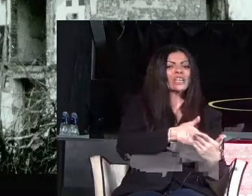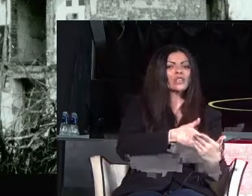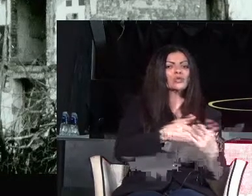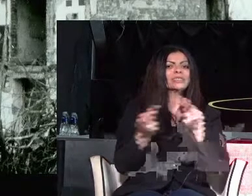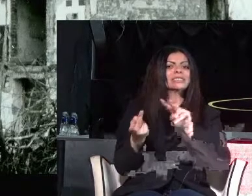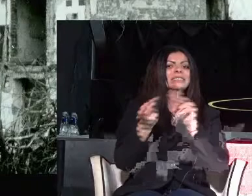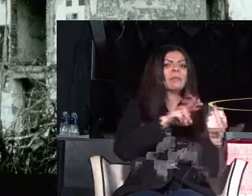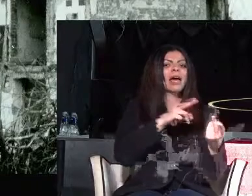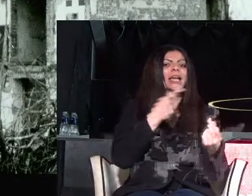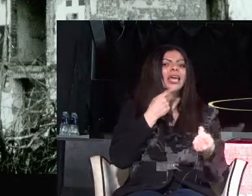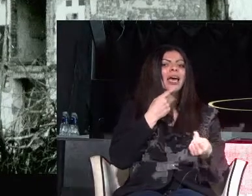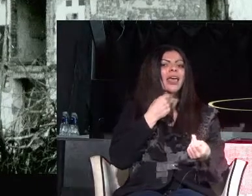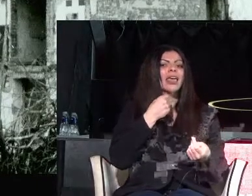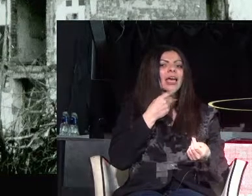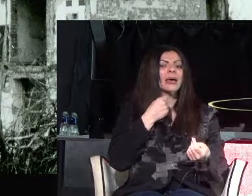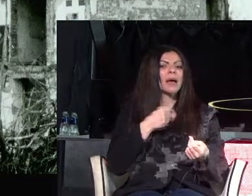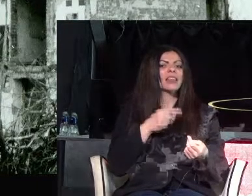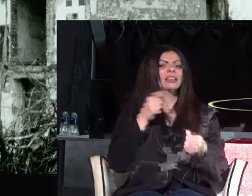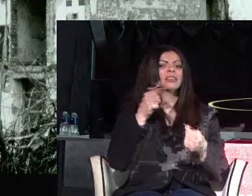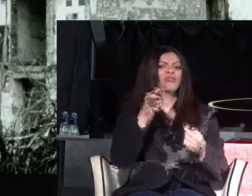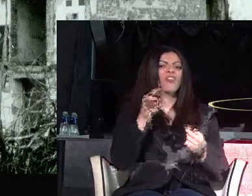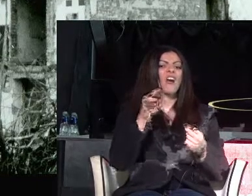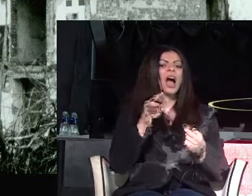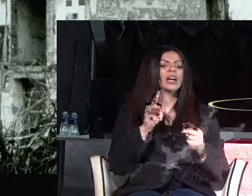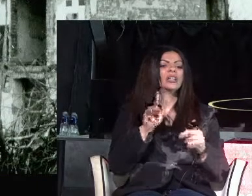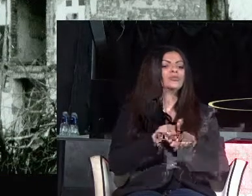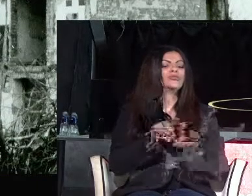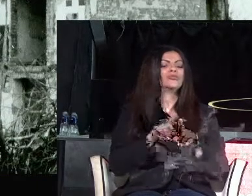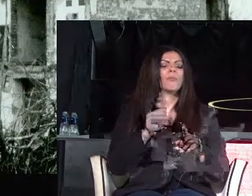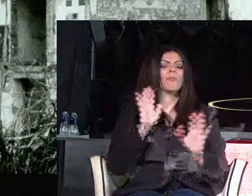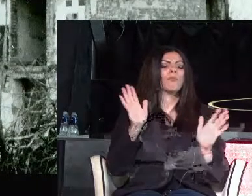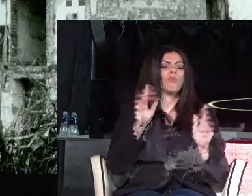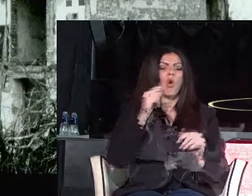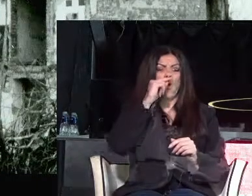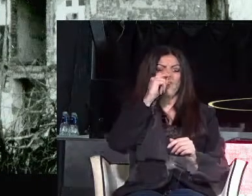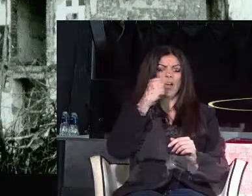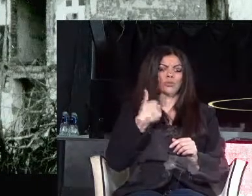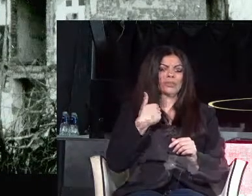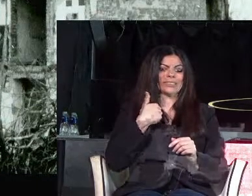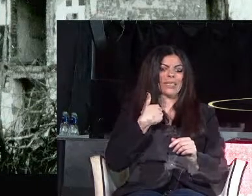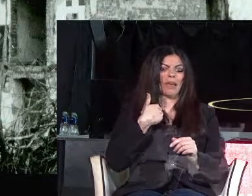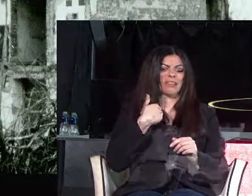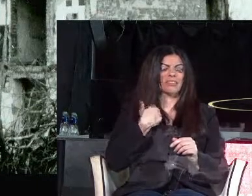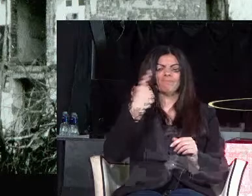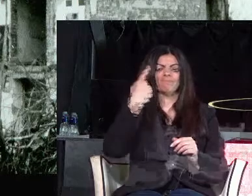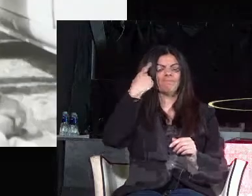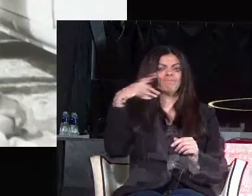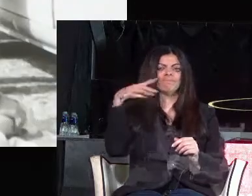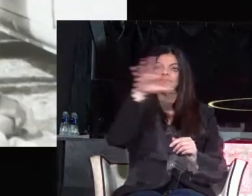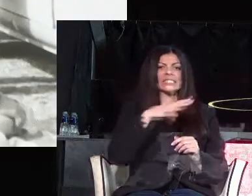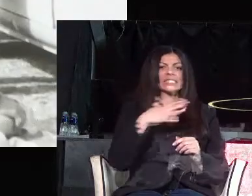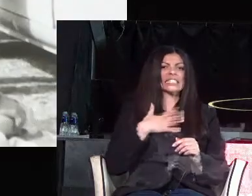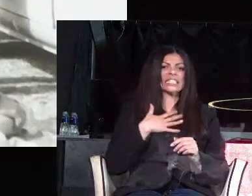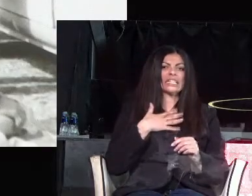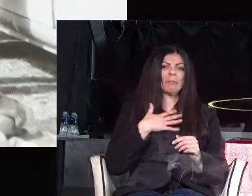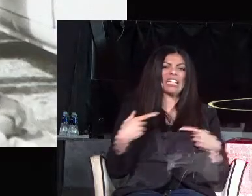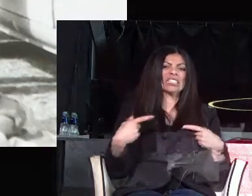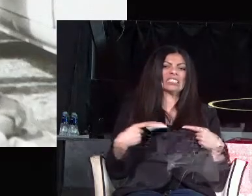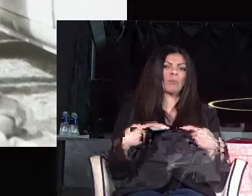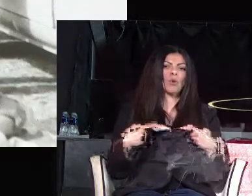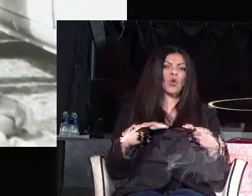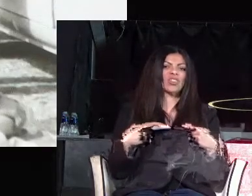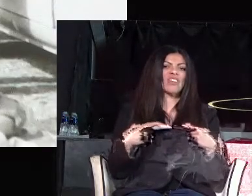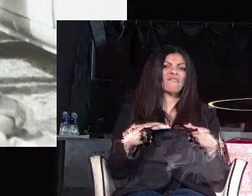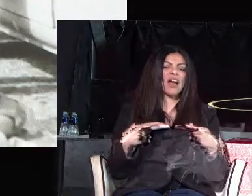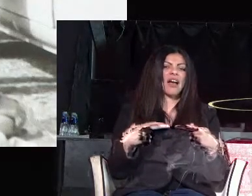very important to see because I knew that there was a resistance and that resistance was documented. But the one